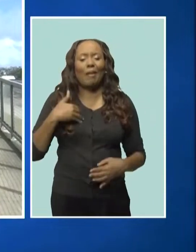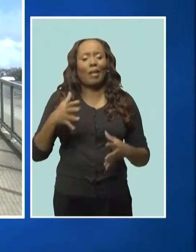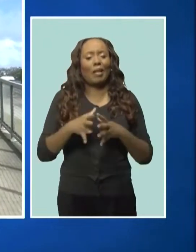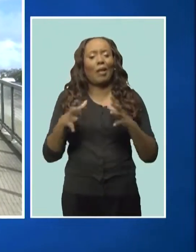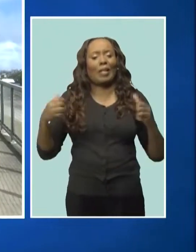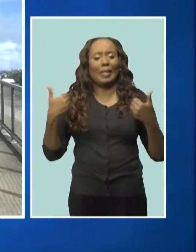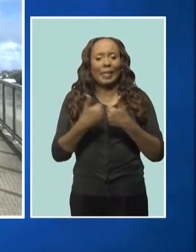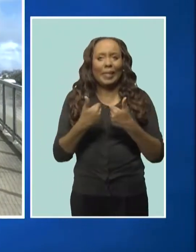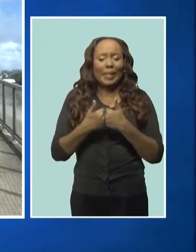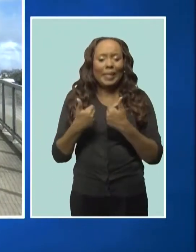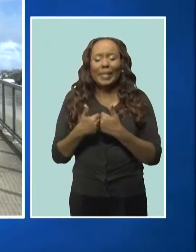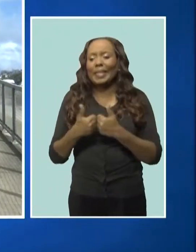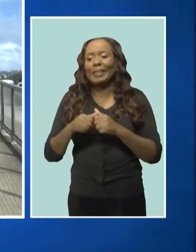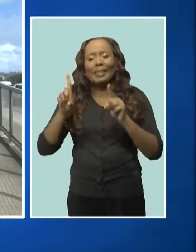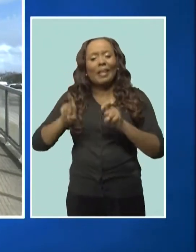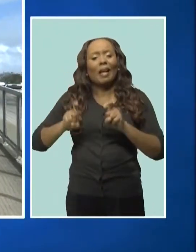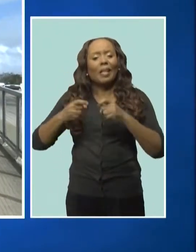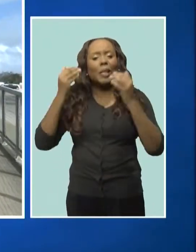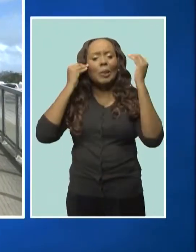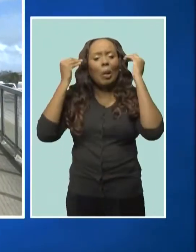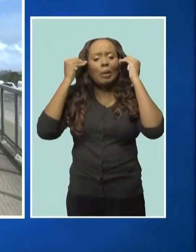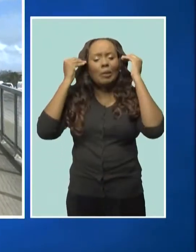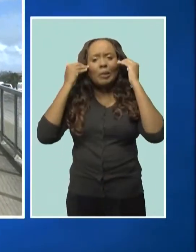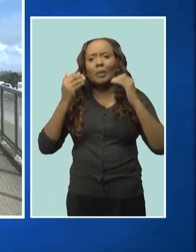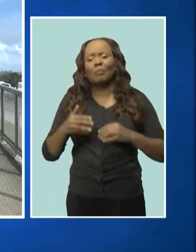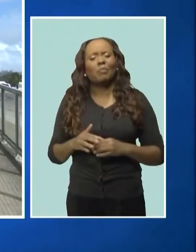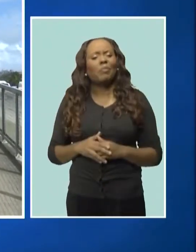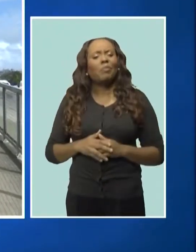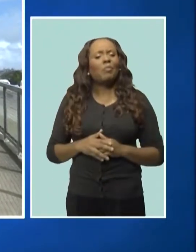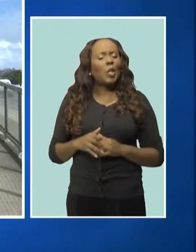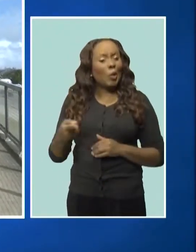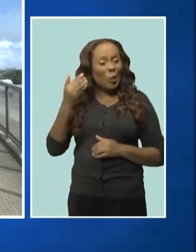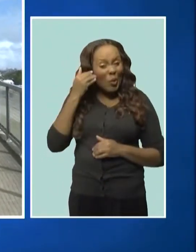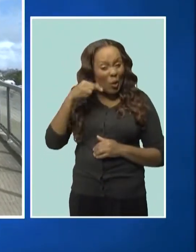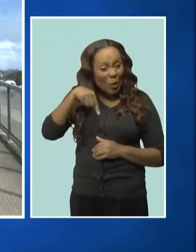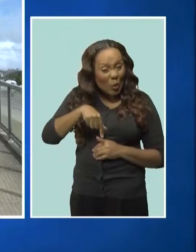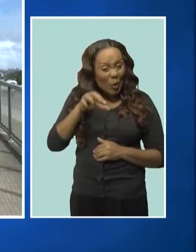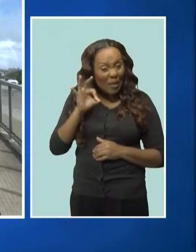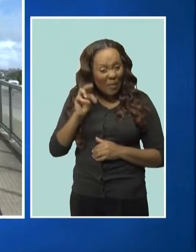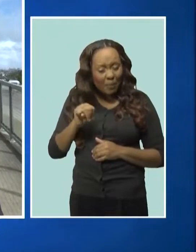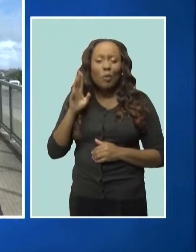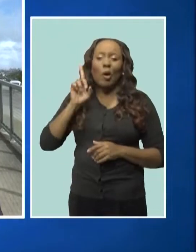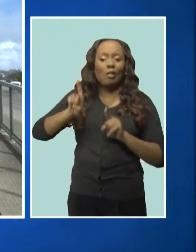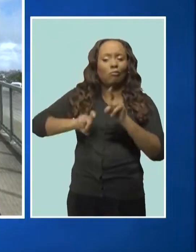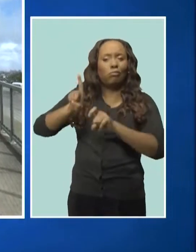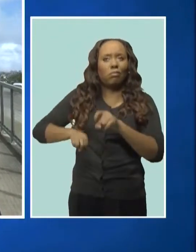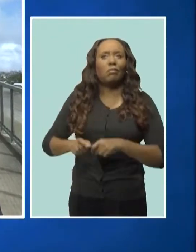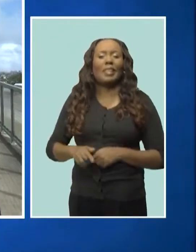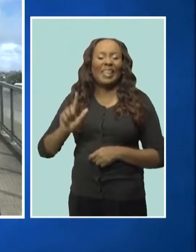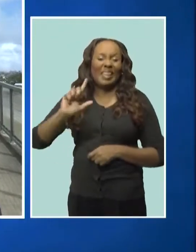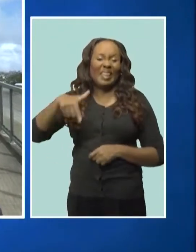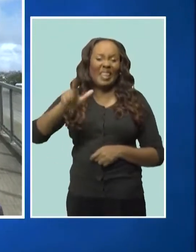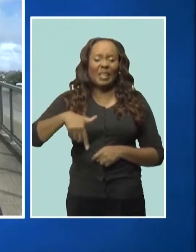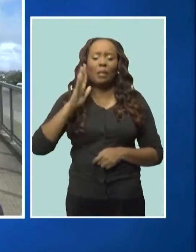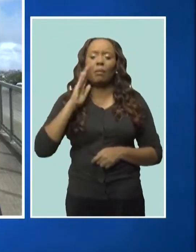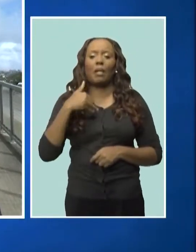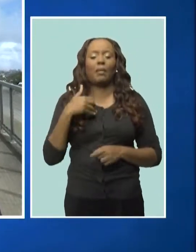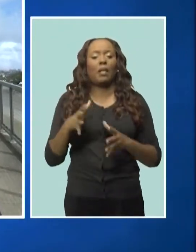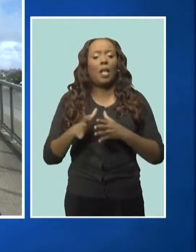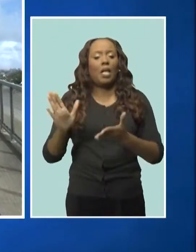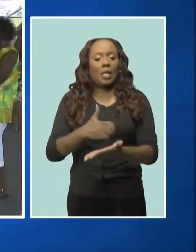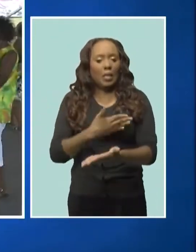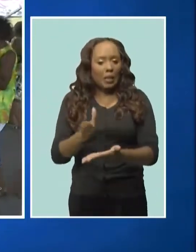games with them, testing their knowledge on how well they know QFM. And of course, we're going to have some entertainment later tonight with some live artists as